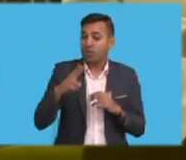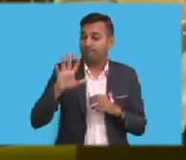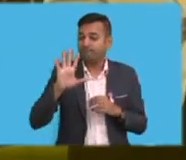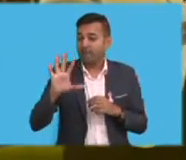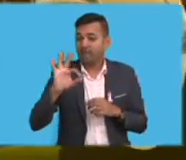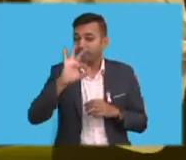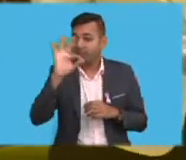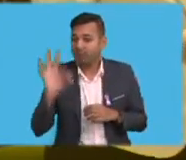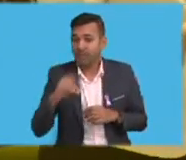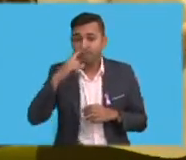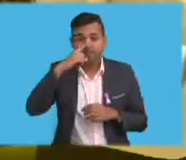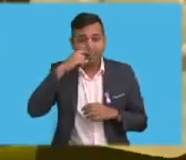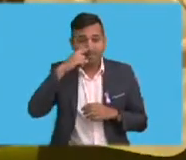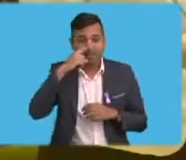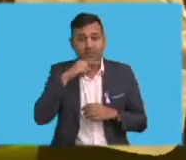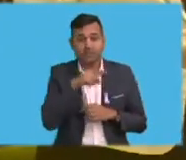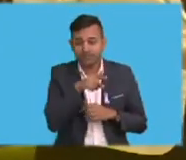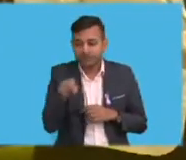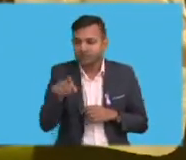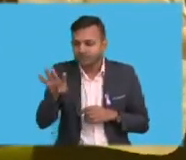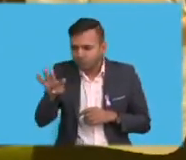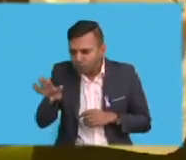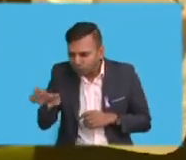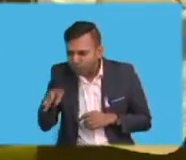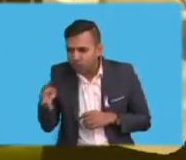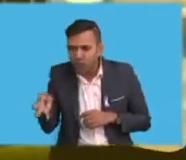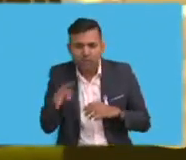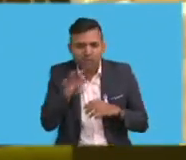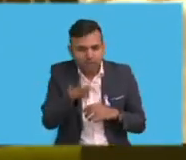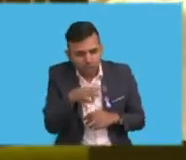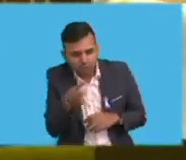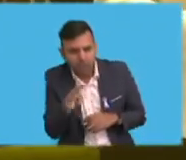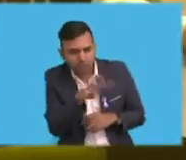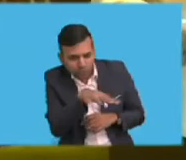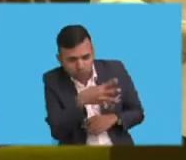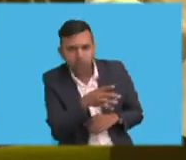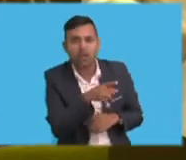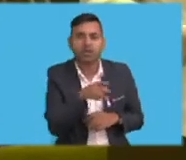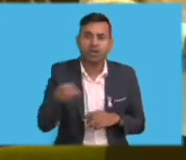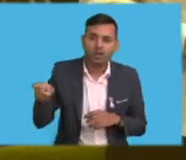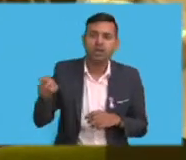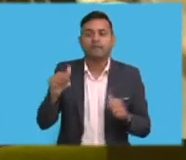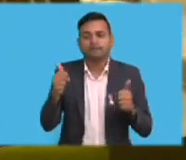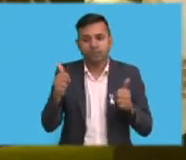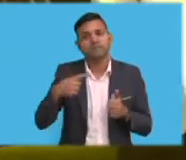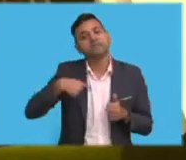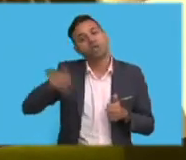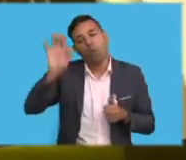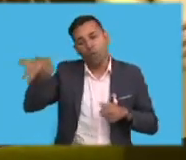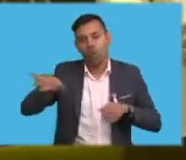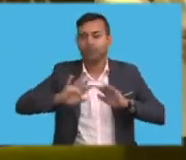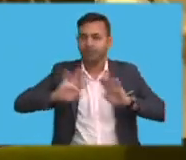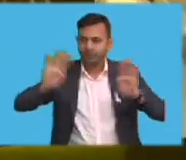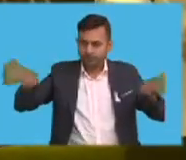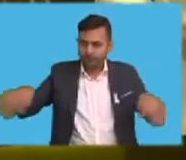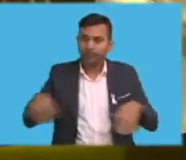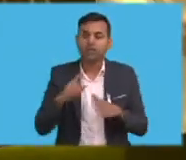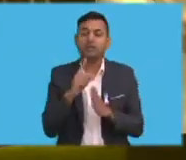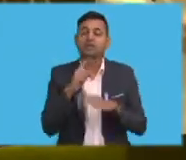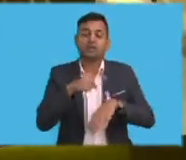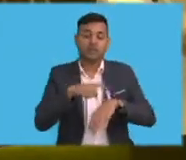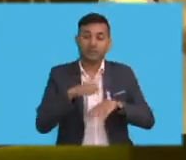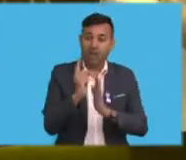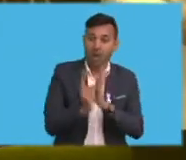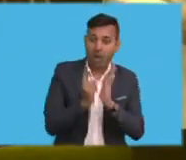6 hours. And we are talking about emergency department, Madam Speaker. Many of our dengue patients report to outpatients